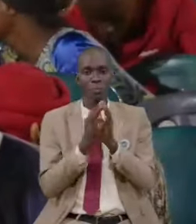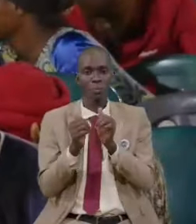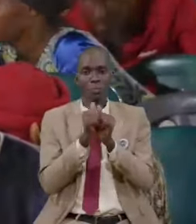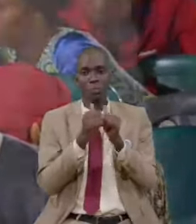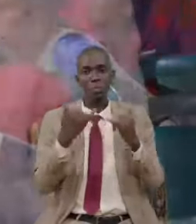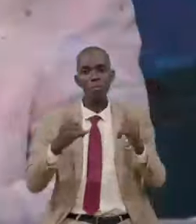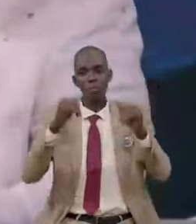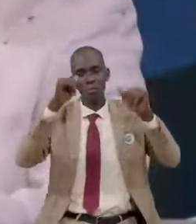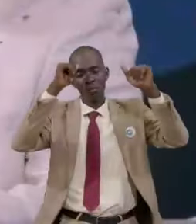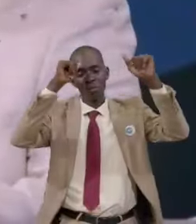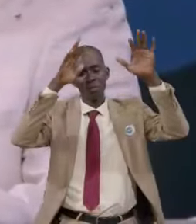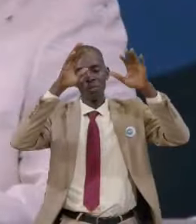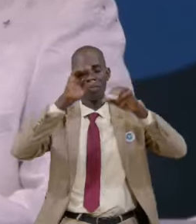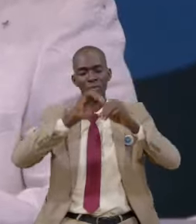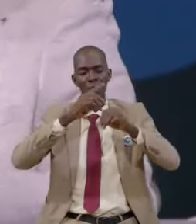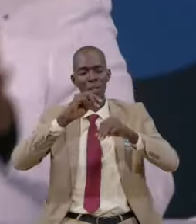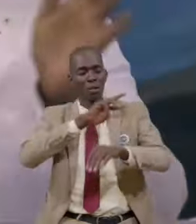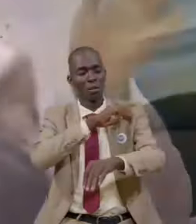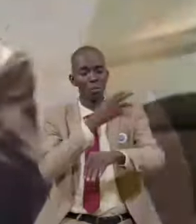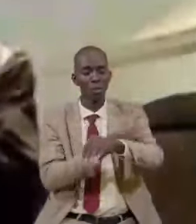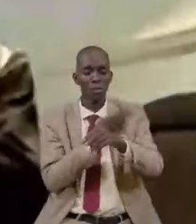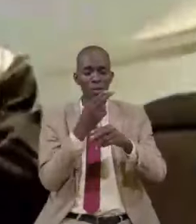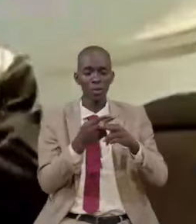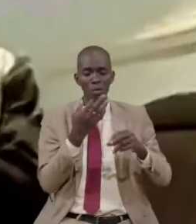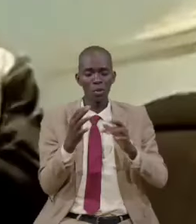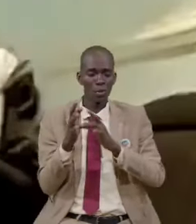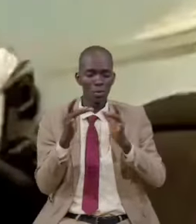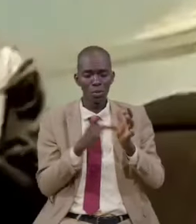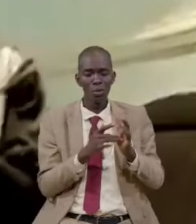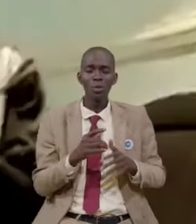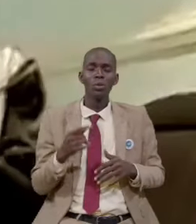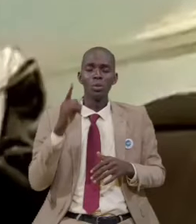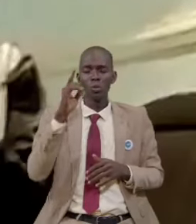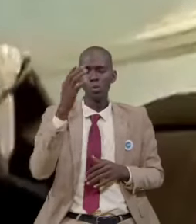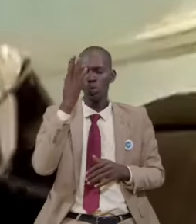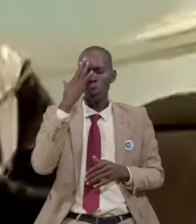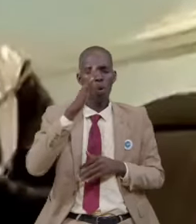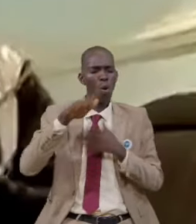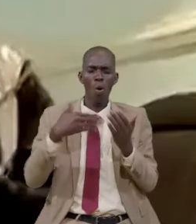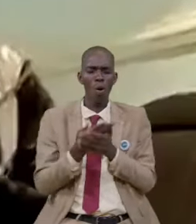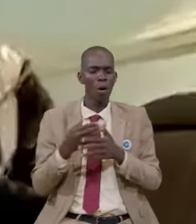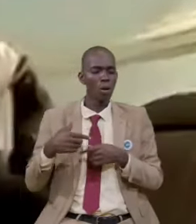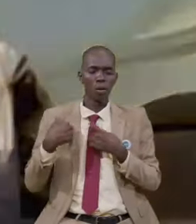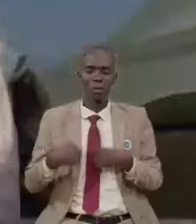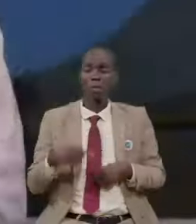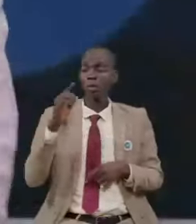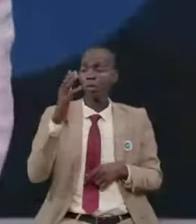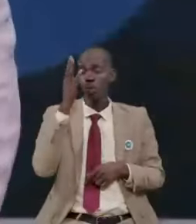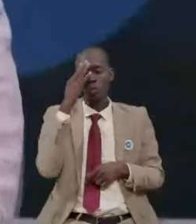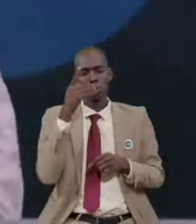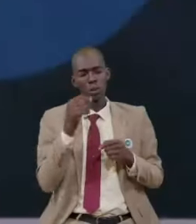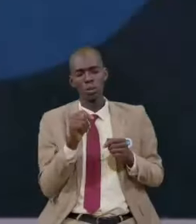mighty name of Jesus, you know all hearts. You know the disposition of the heart. You know